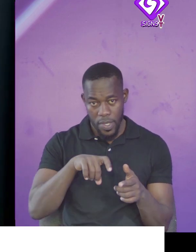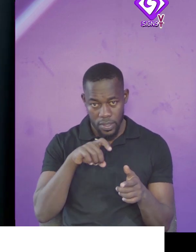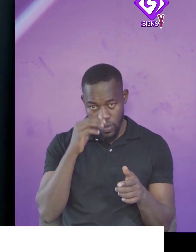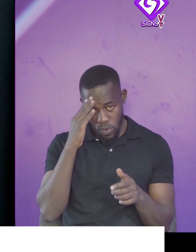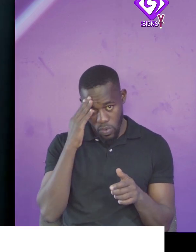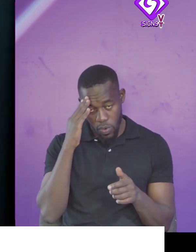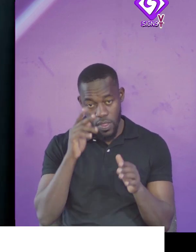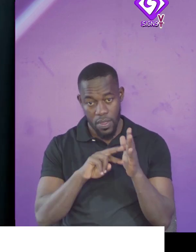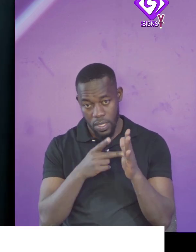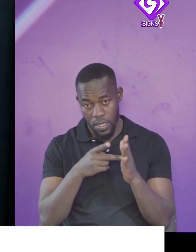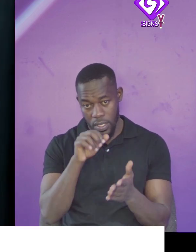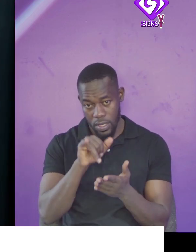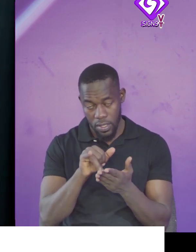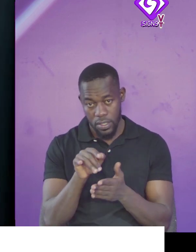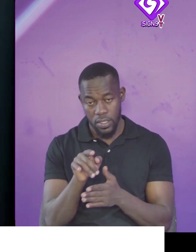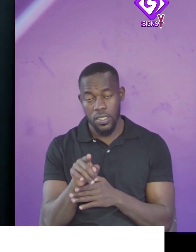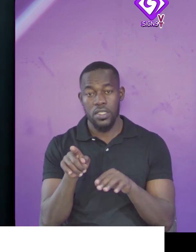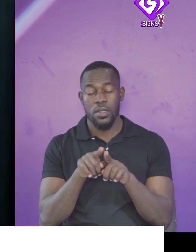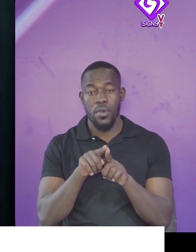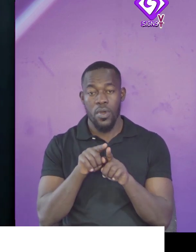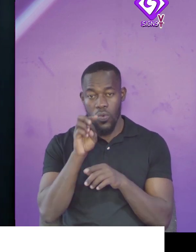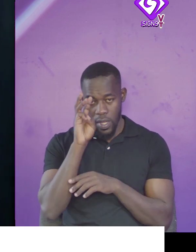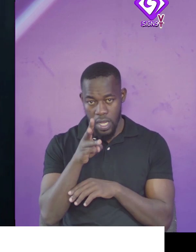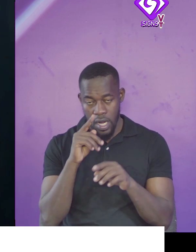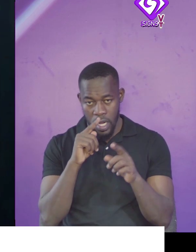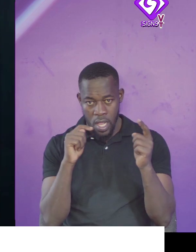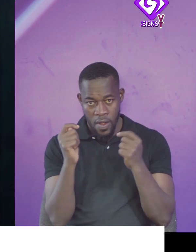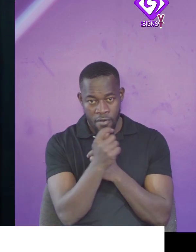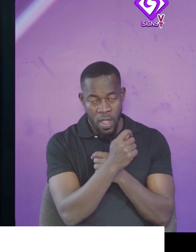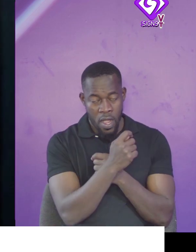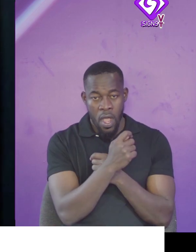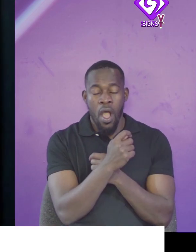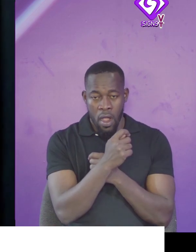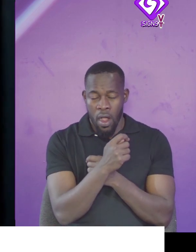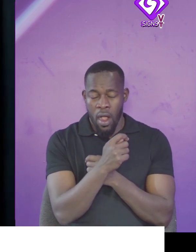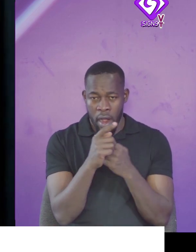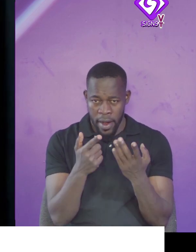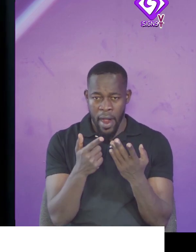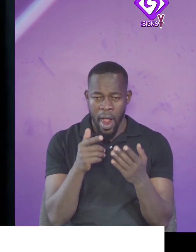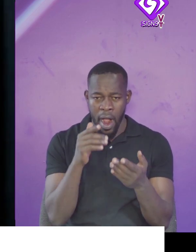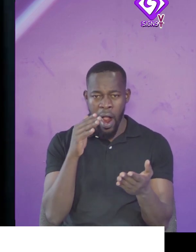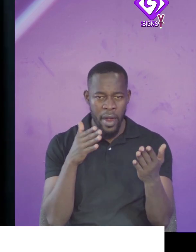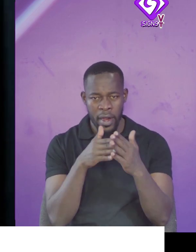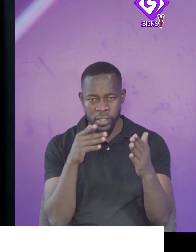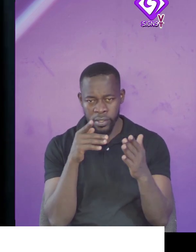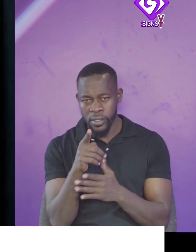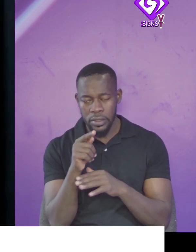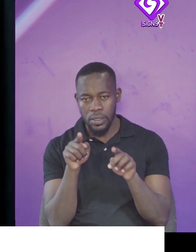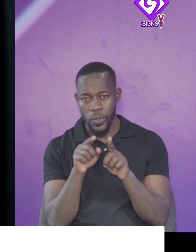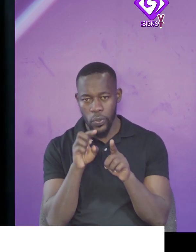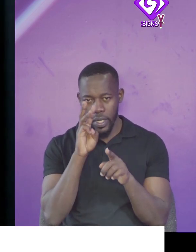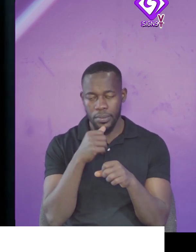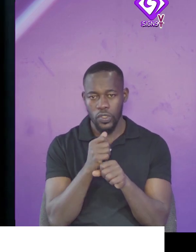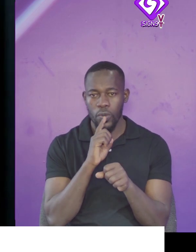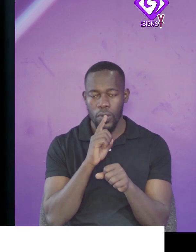and it will be a transition, a phased transition over time to try to get to it, make sure that the